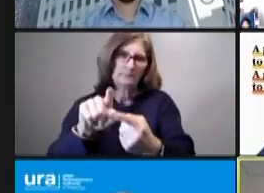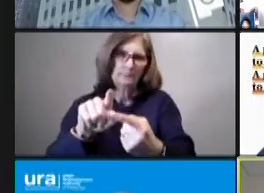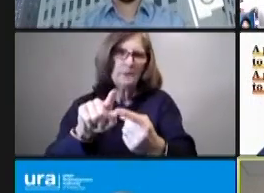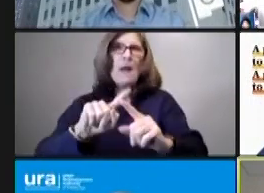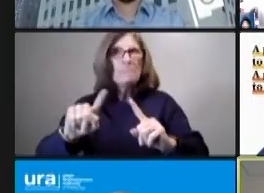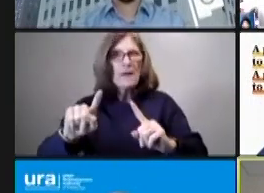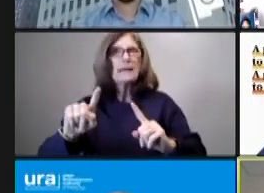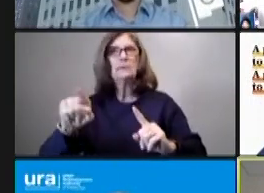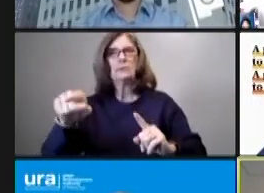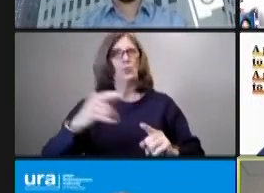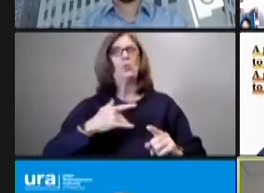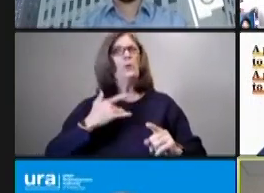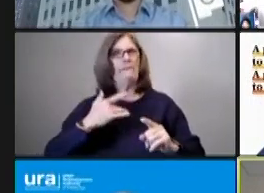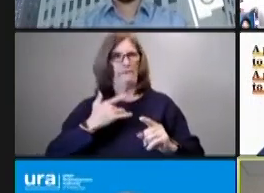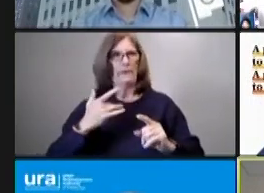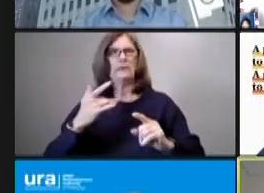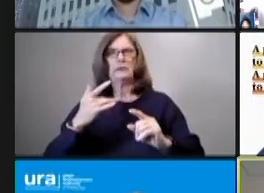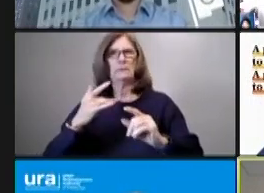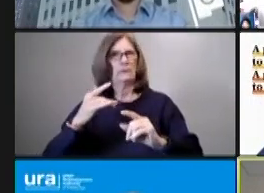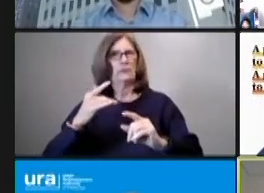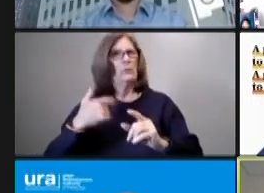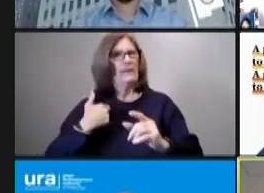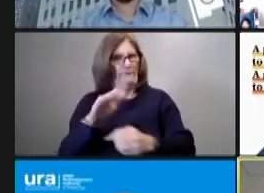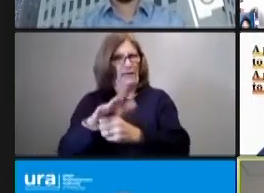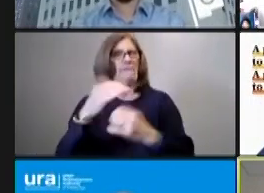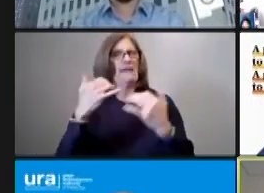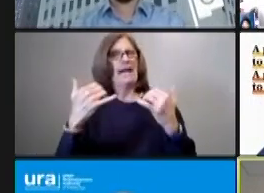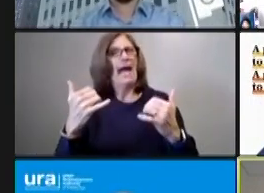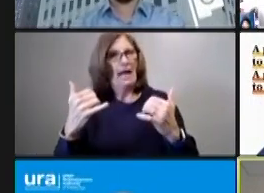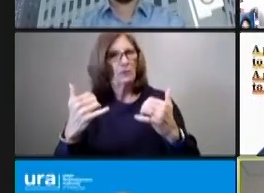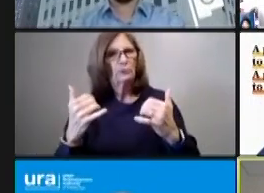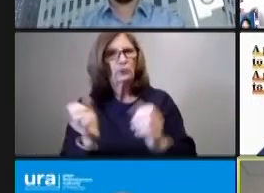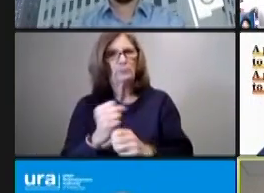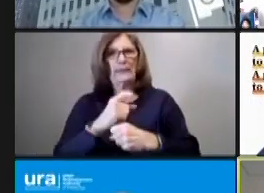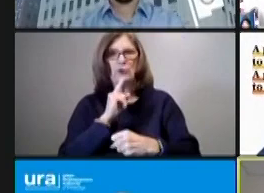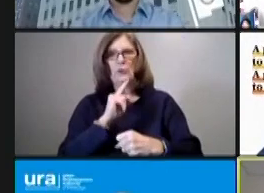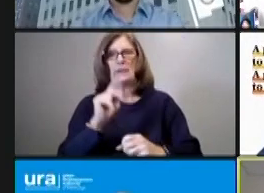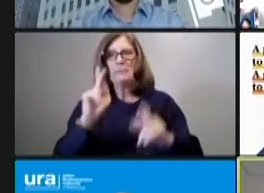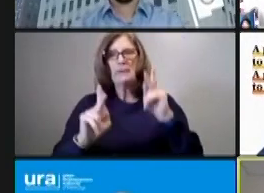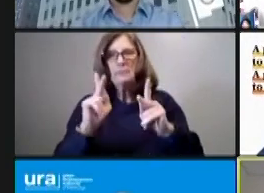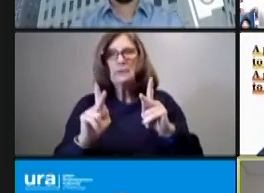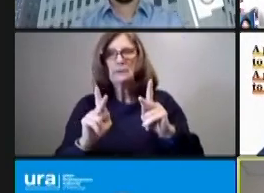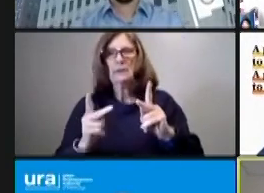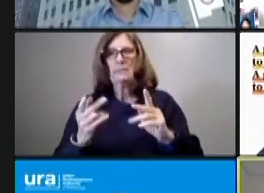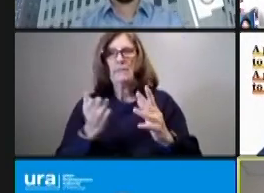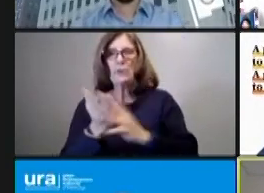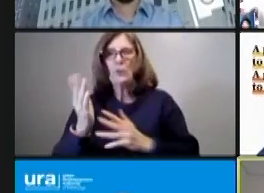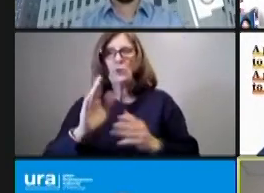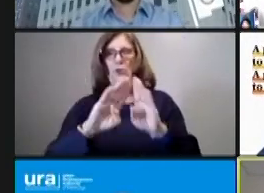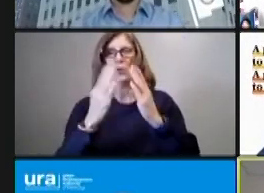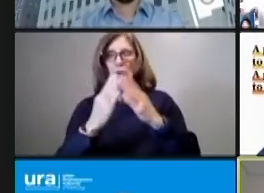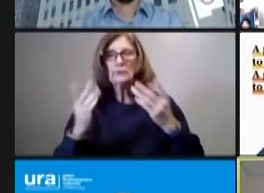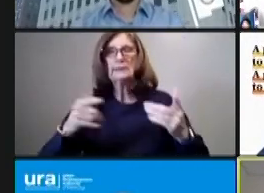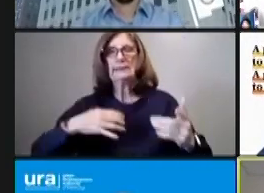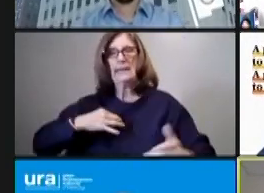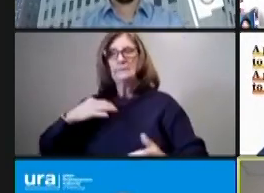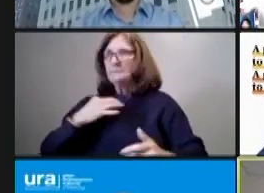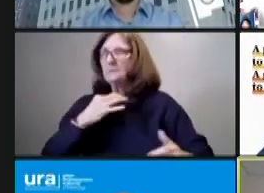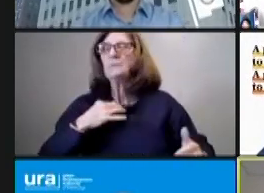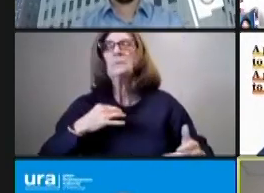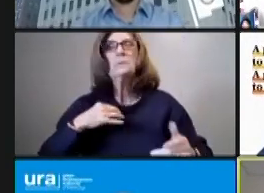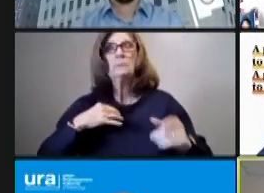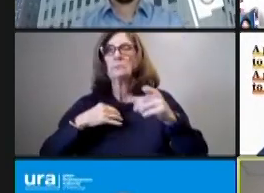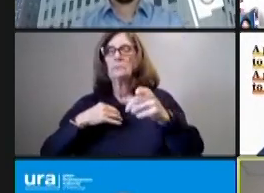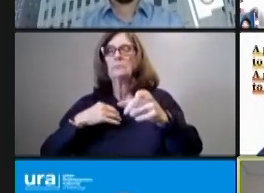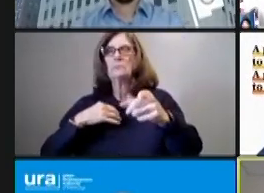take upwards of 5 years or so based upon our estimates of the people who come through our doors and their eligibility likelihood. We find that